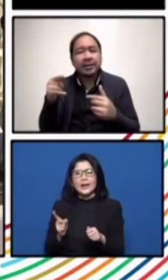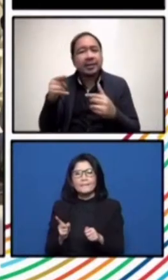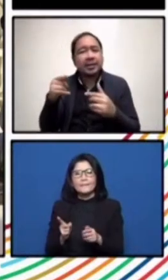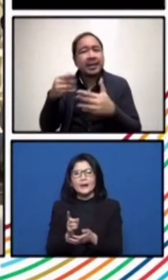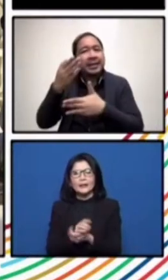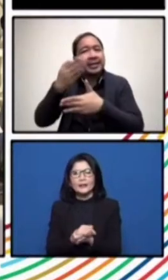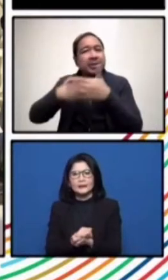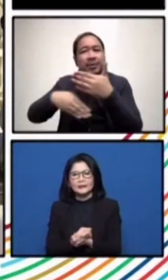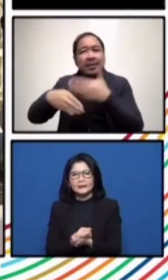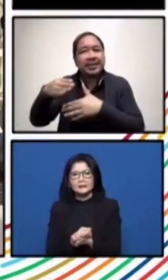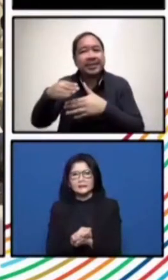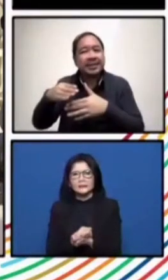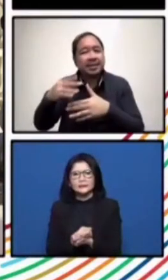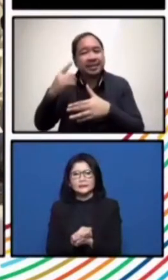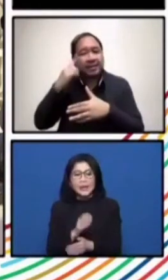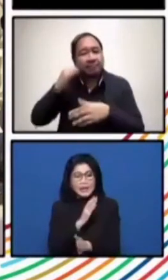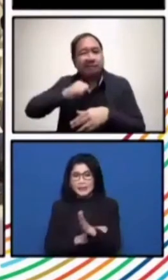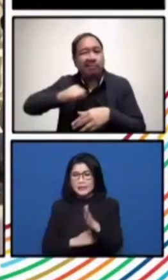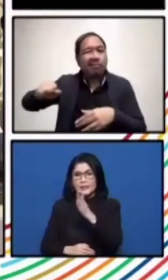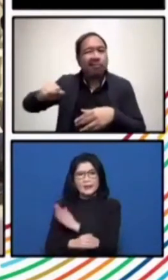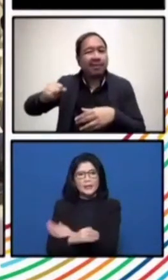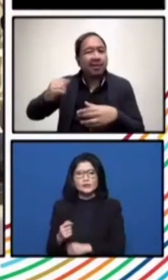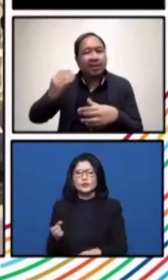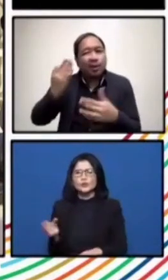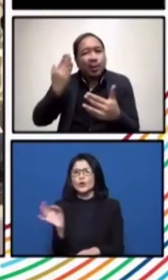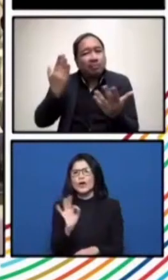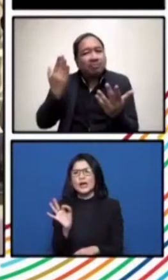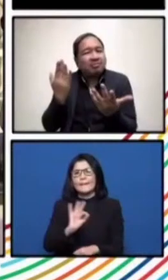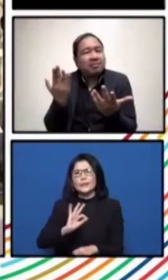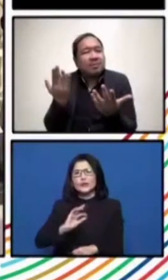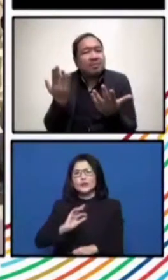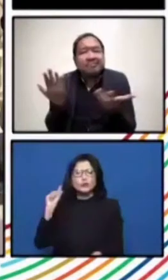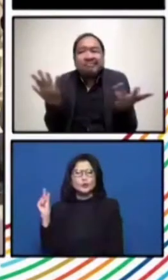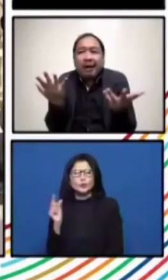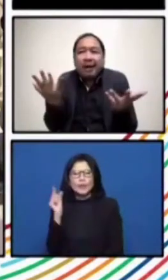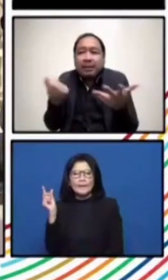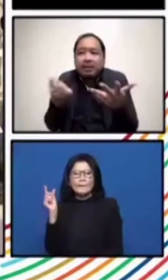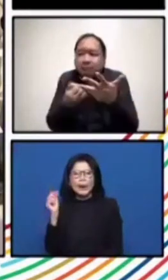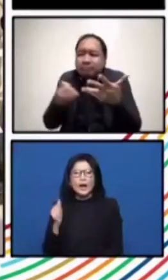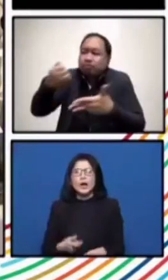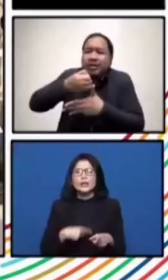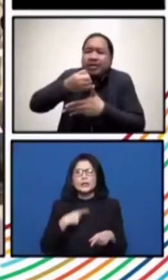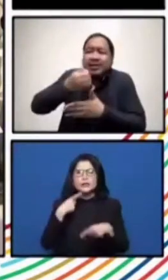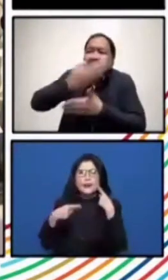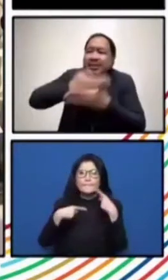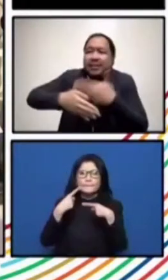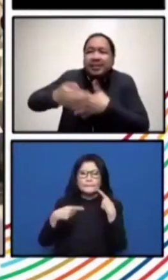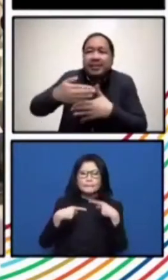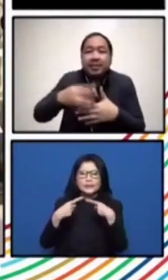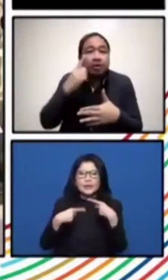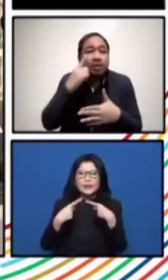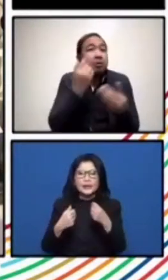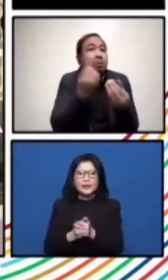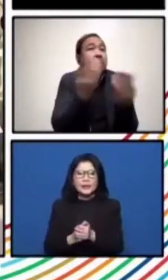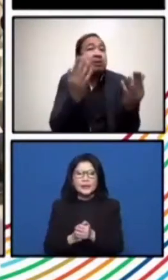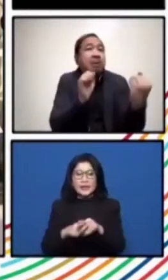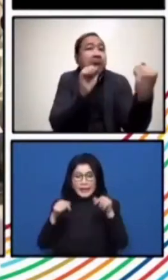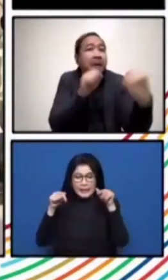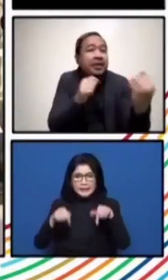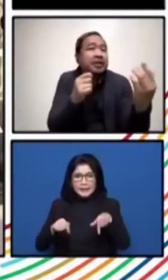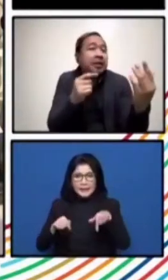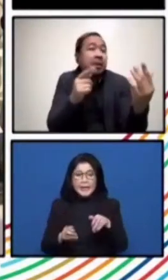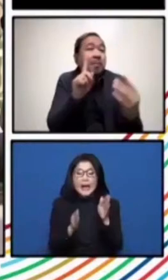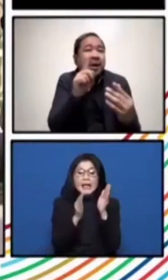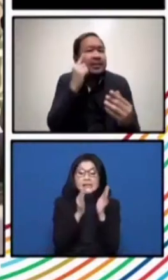and valued and brought forward a lot of times we tend to talk to individuals and sectors that agree with us but what sectors what individuals what